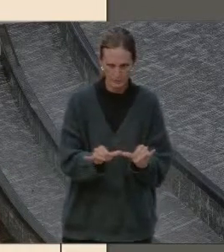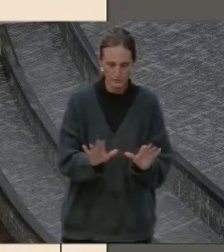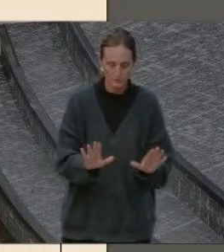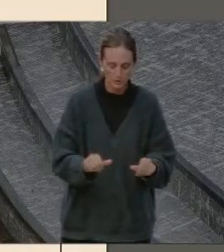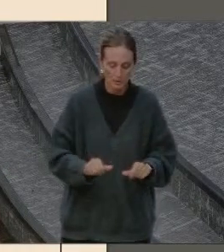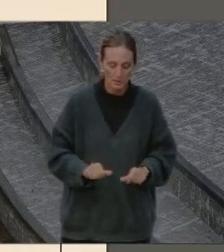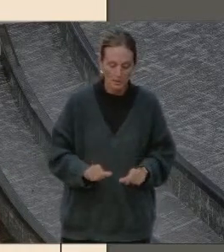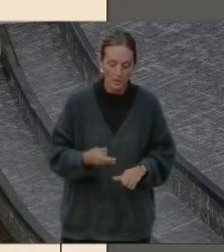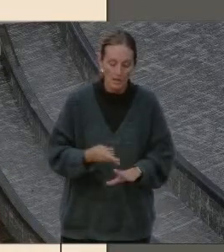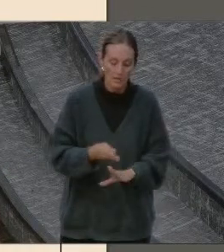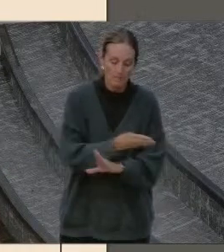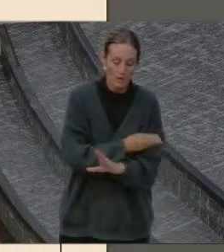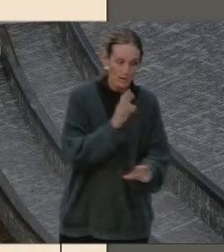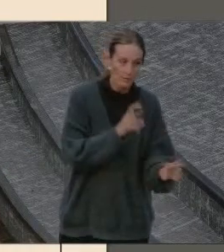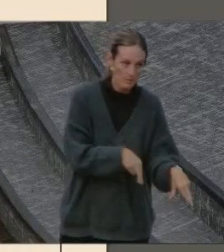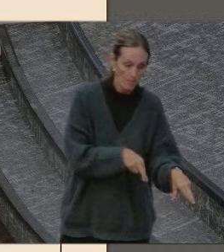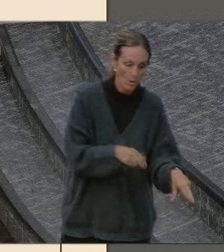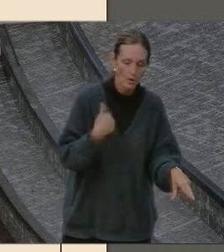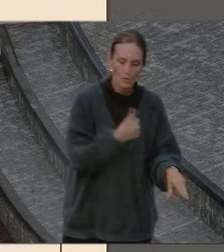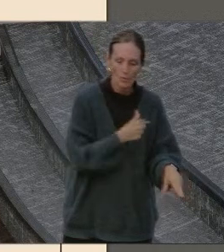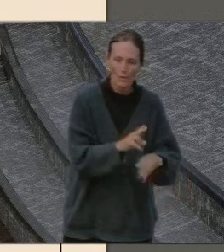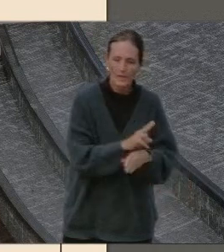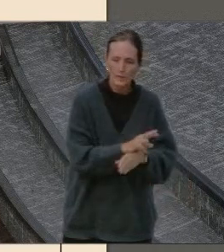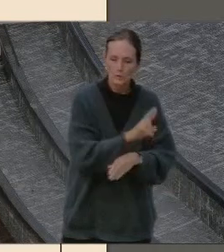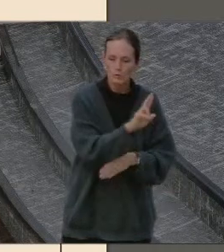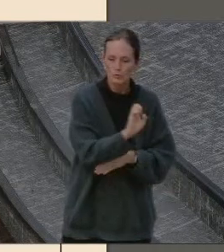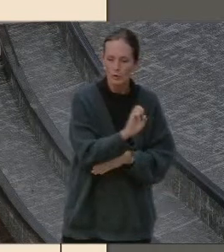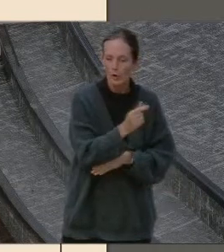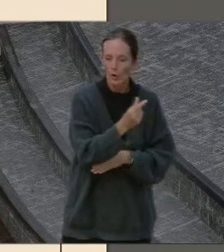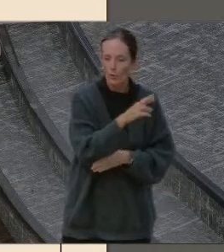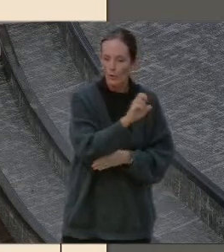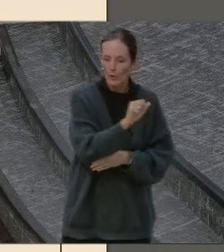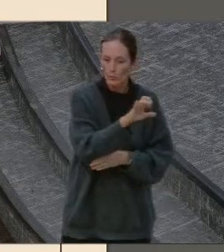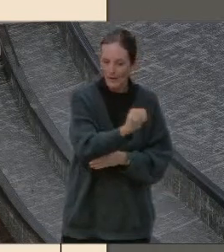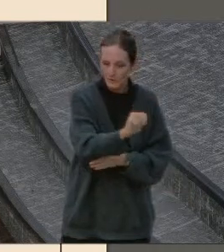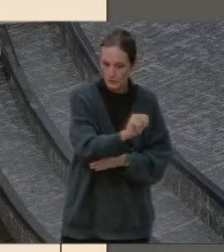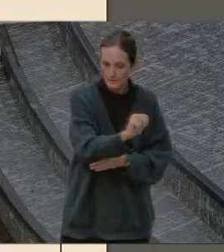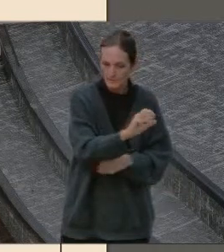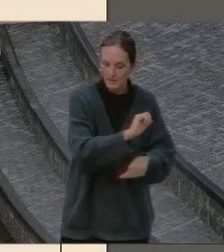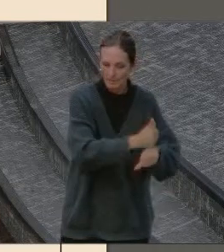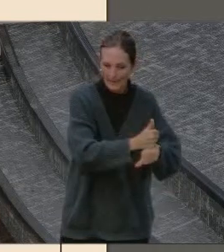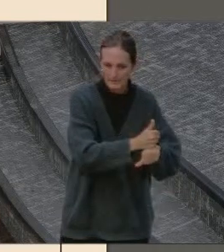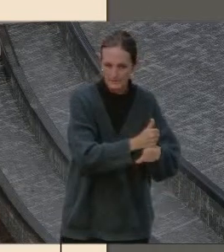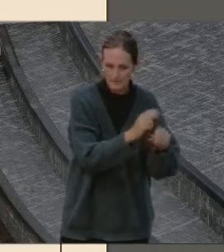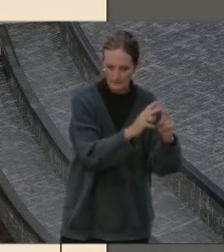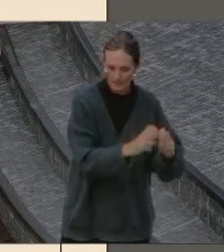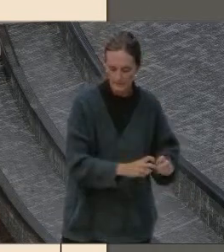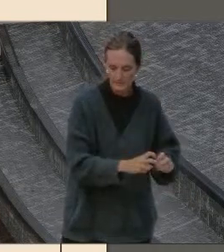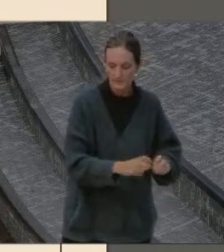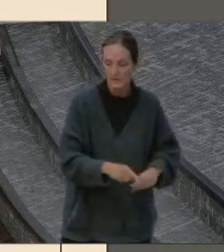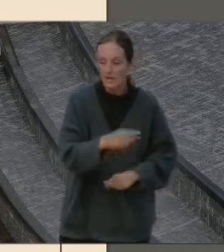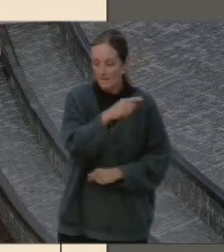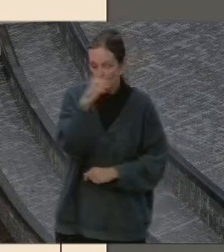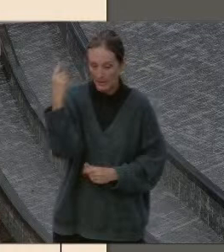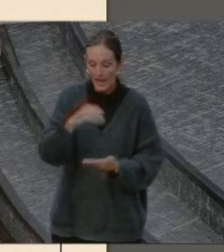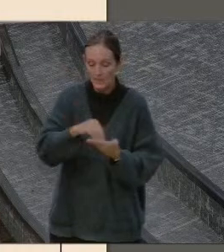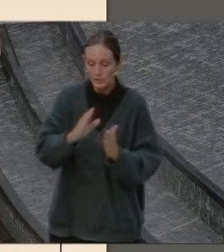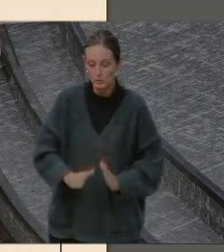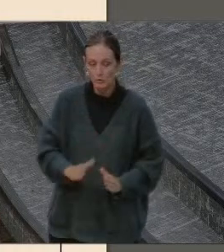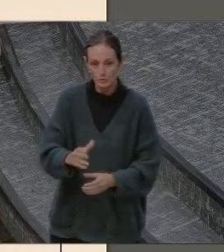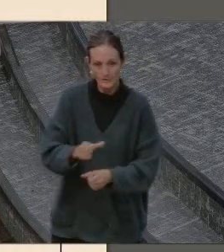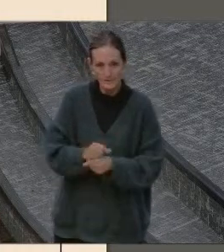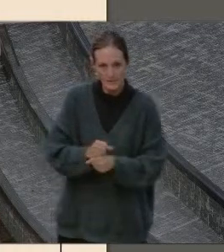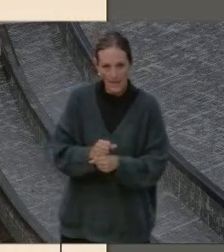report used regression-based analysis to find that Black students are receiving harsher punishment for